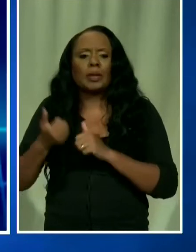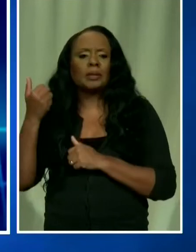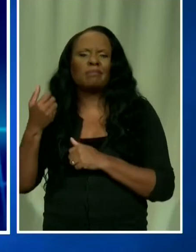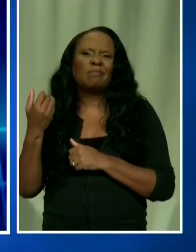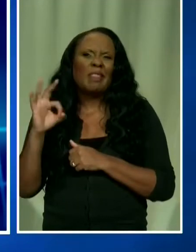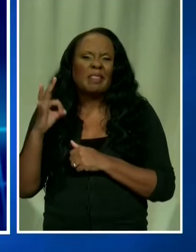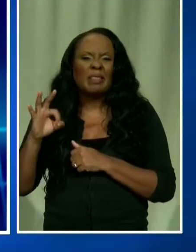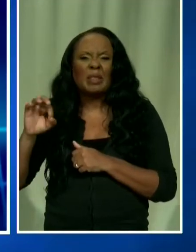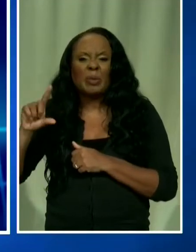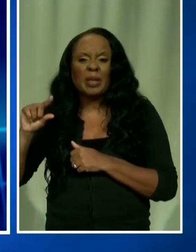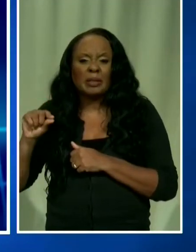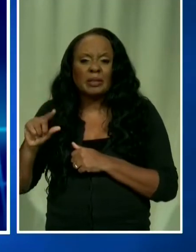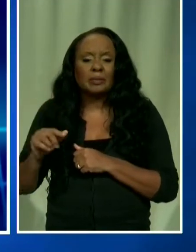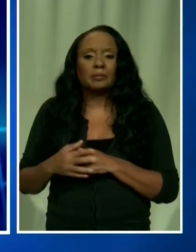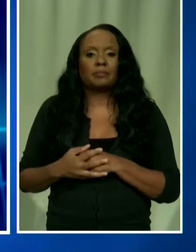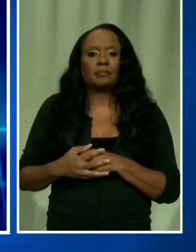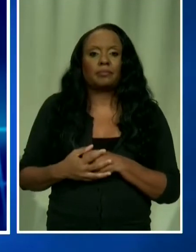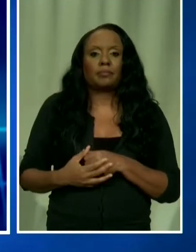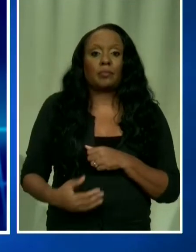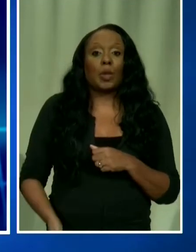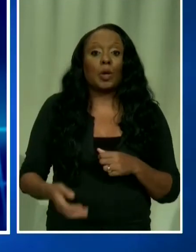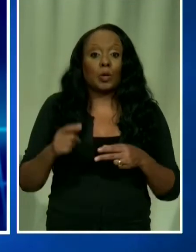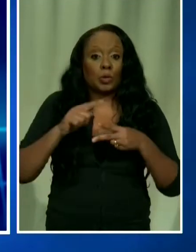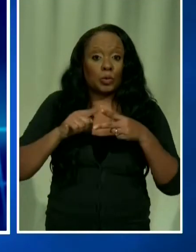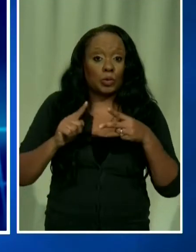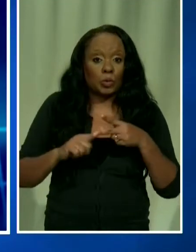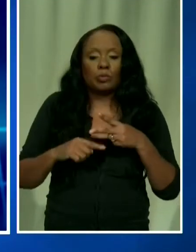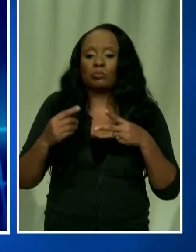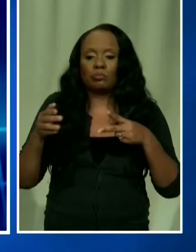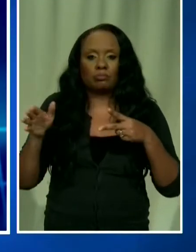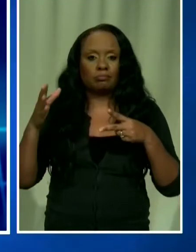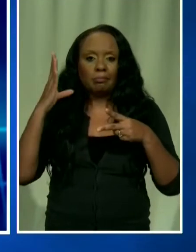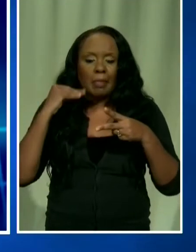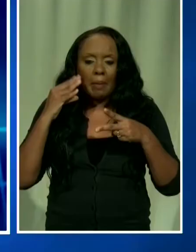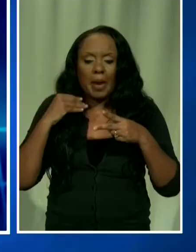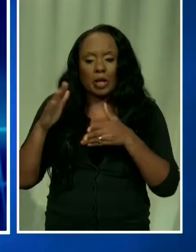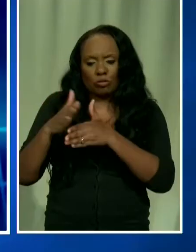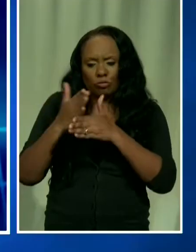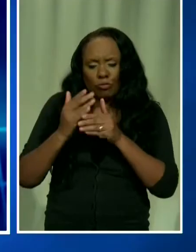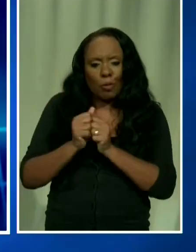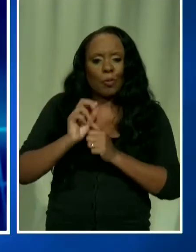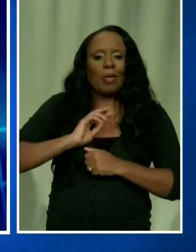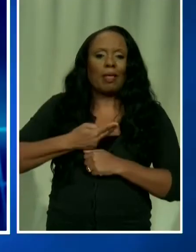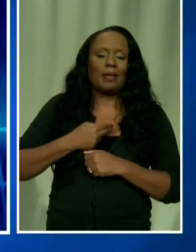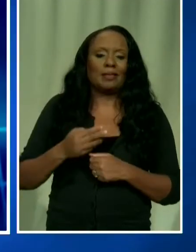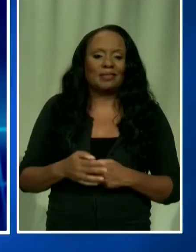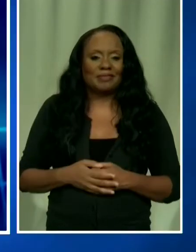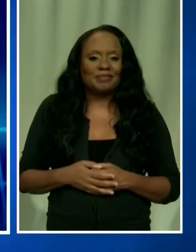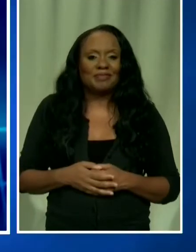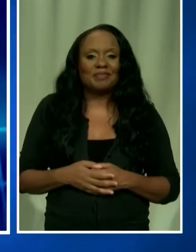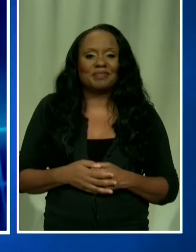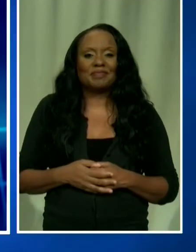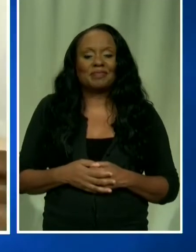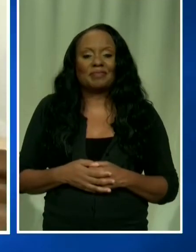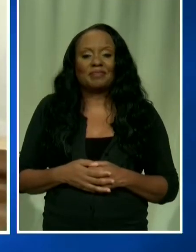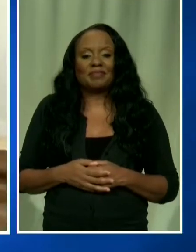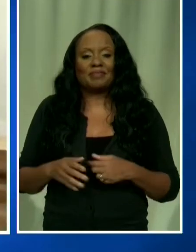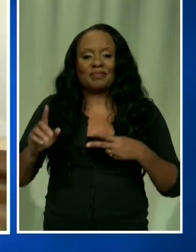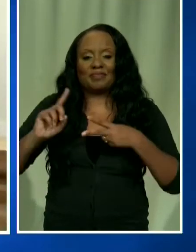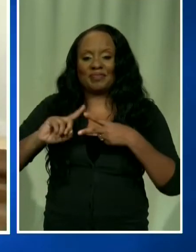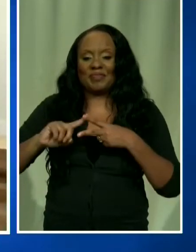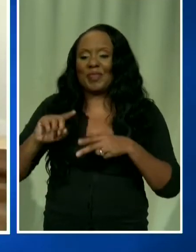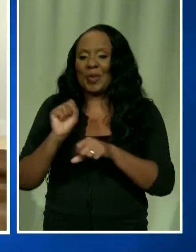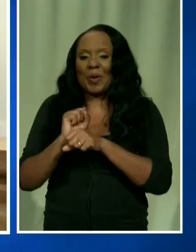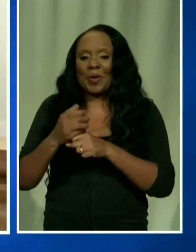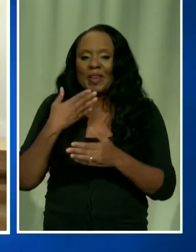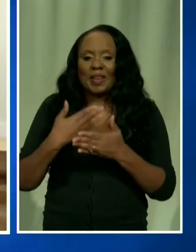And two of the young assistants, Shay Blackman and Sinara Thompson, have been sharing their experiences with us. The work has been fine,